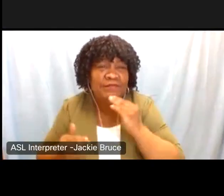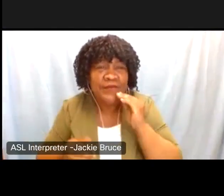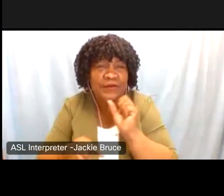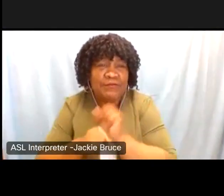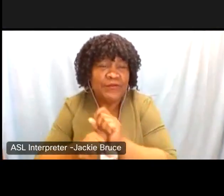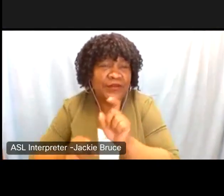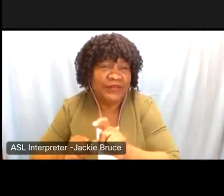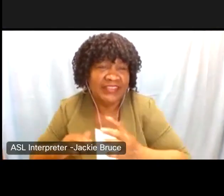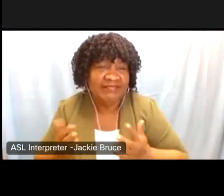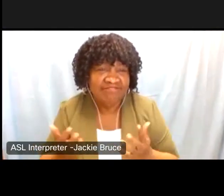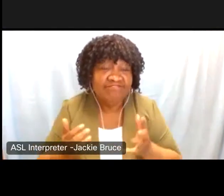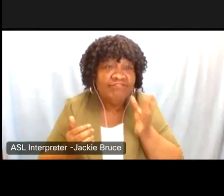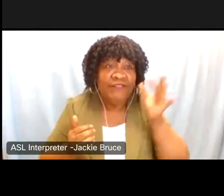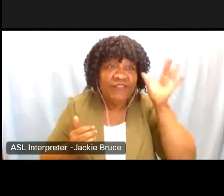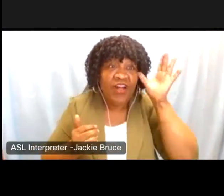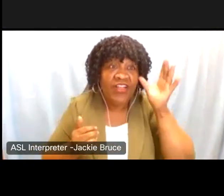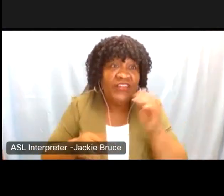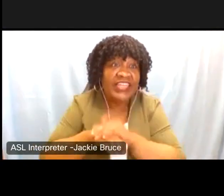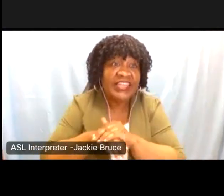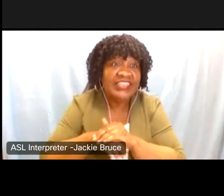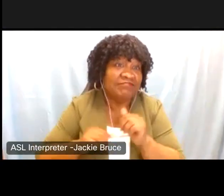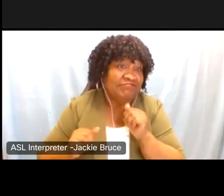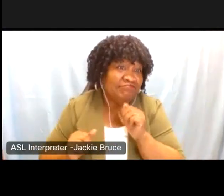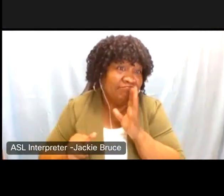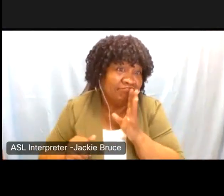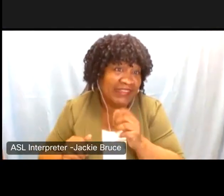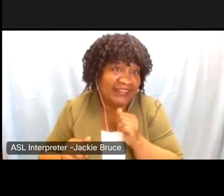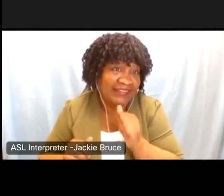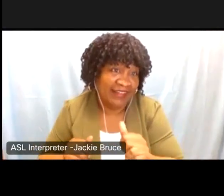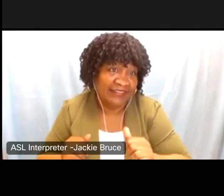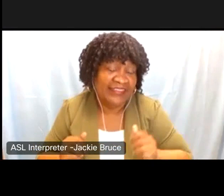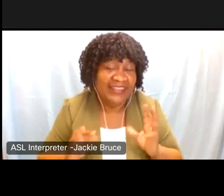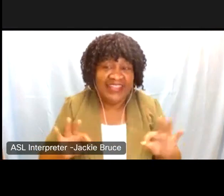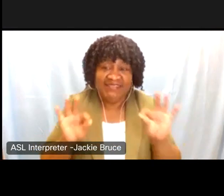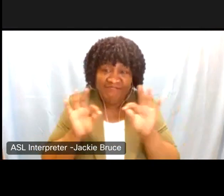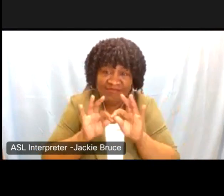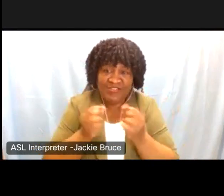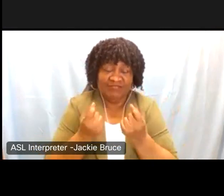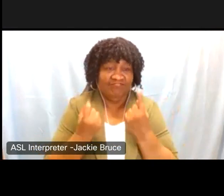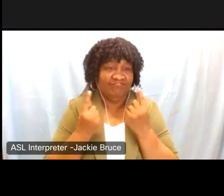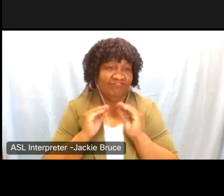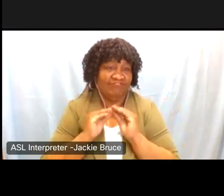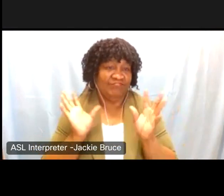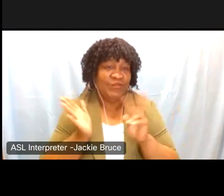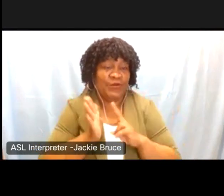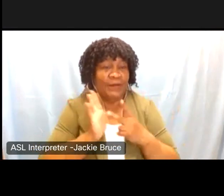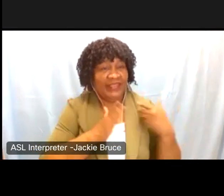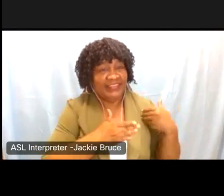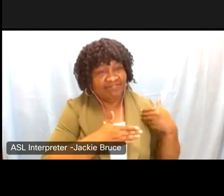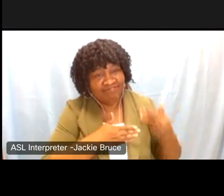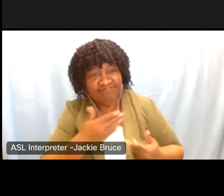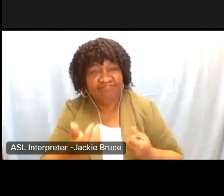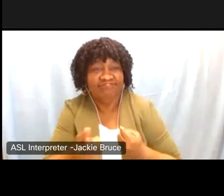His parents did not speak English. To me, this is the embodiment of resilience because